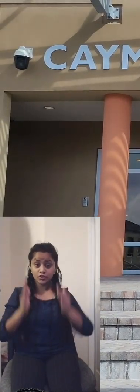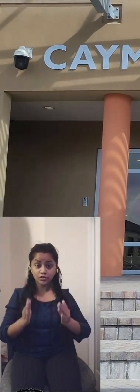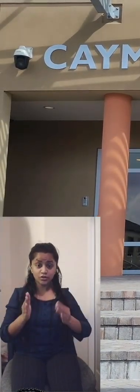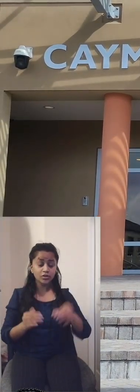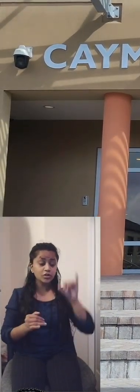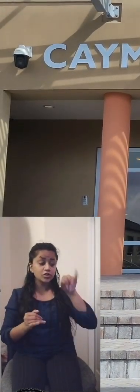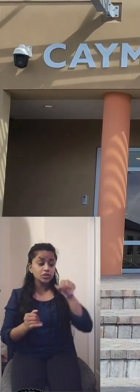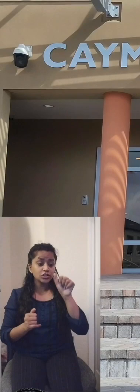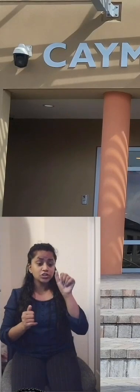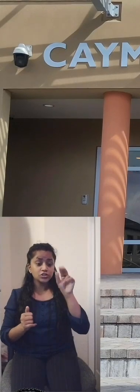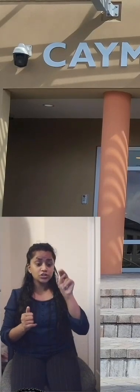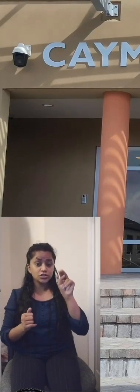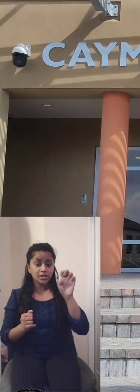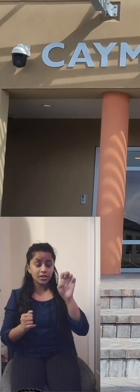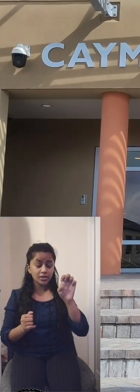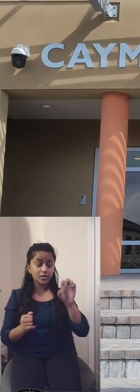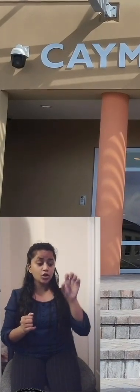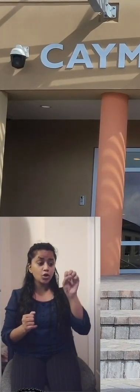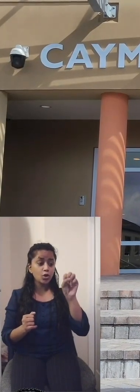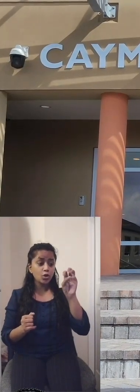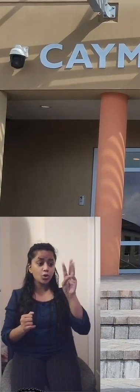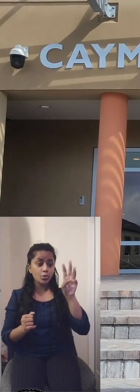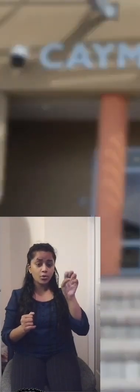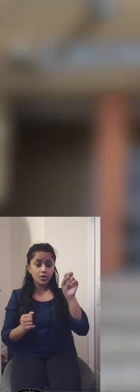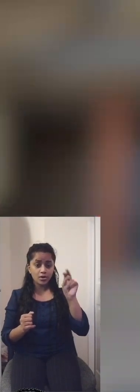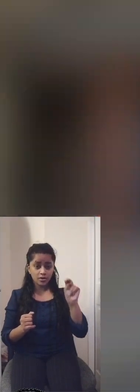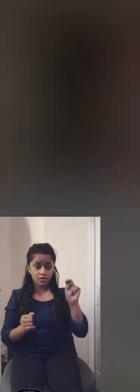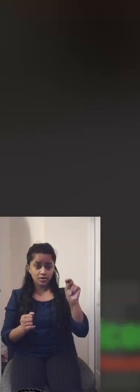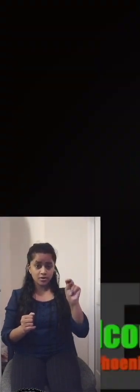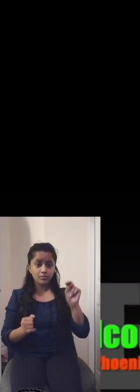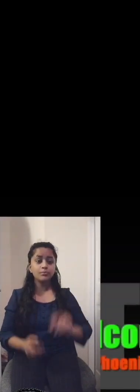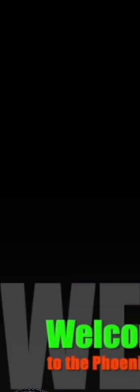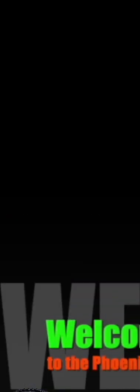Islands, Mrs. Owen.